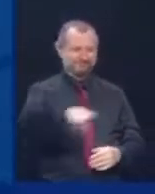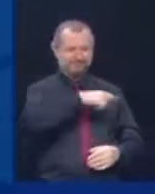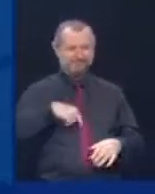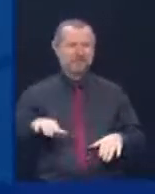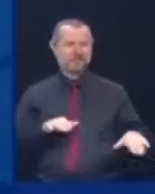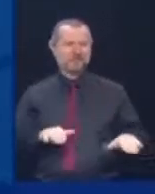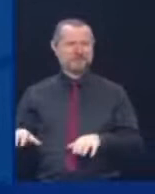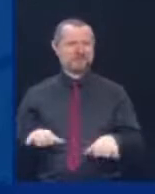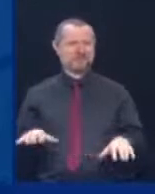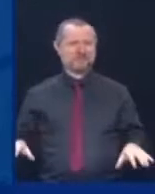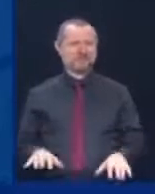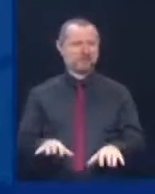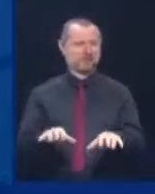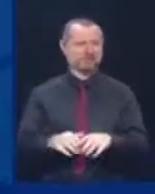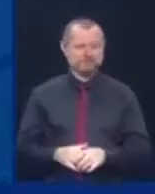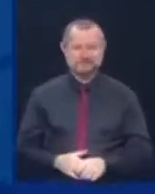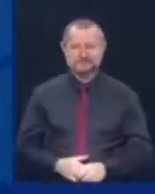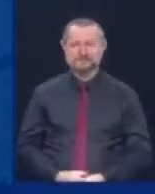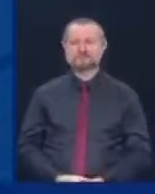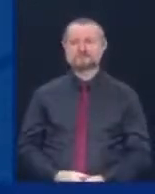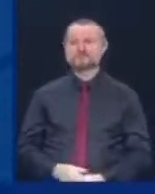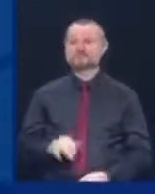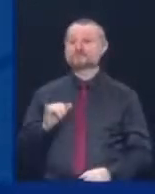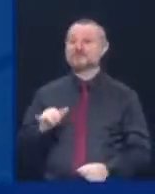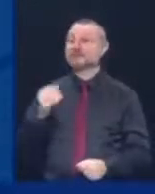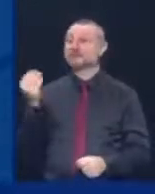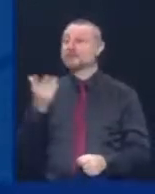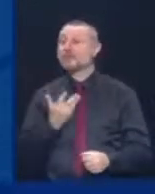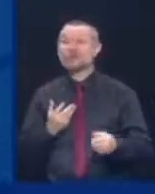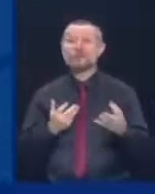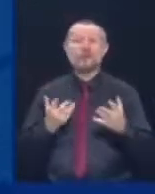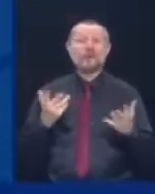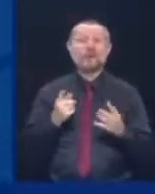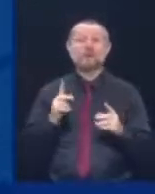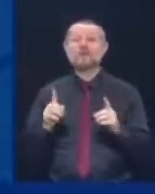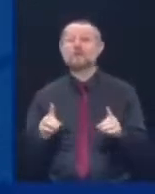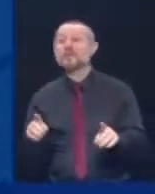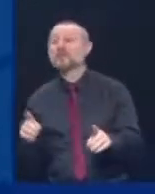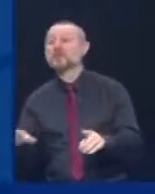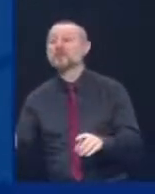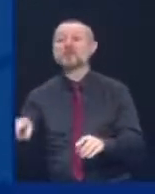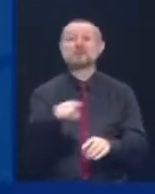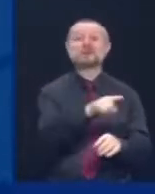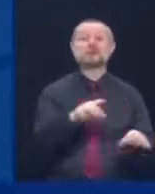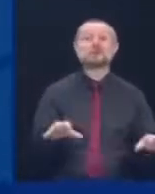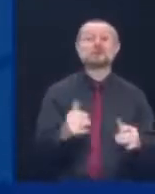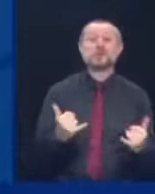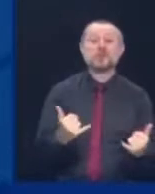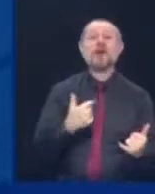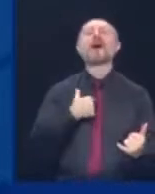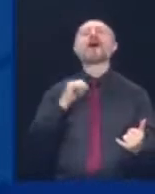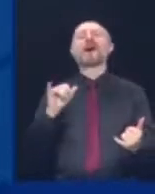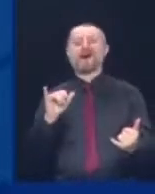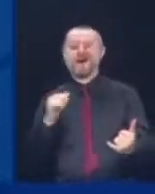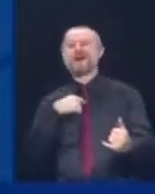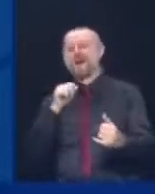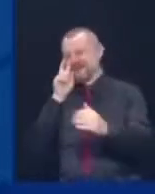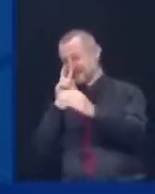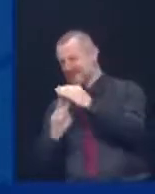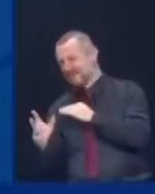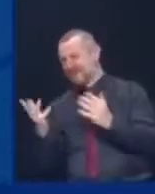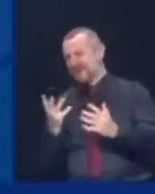today, I will tell you the infection rate tomorrow. It's a direct